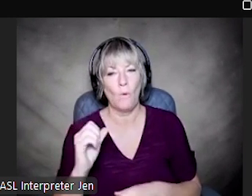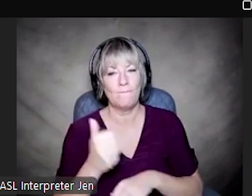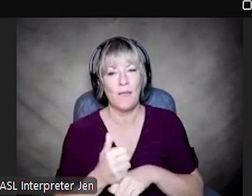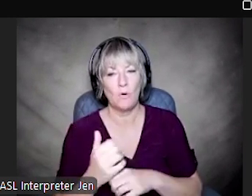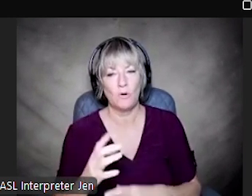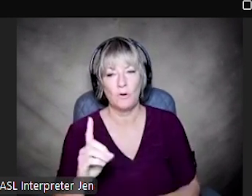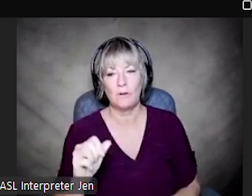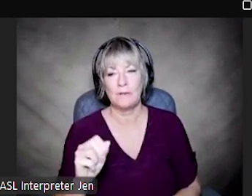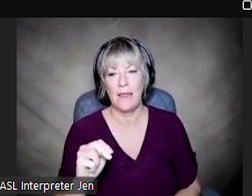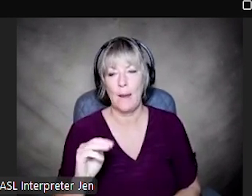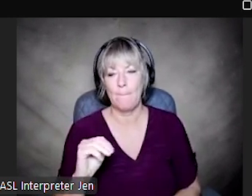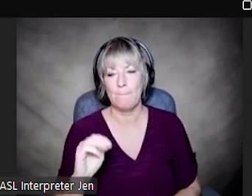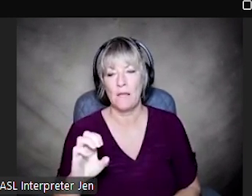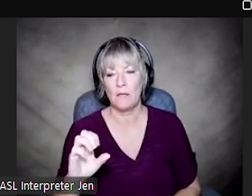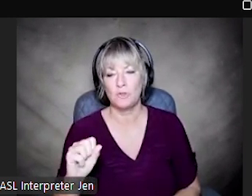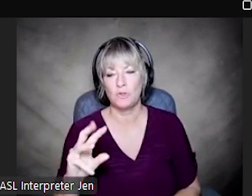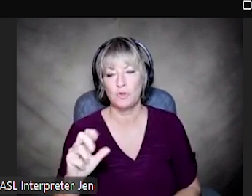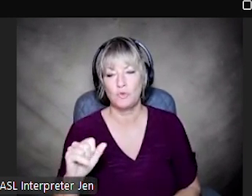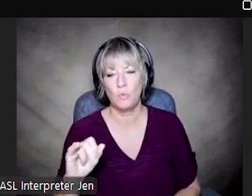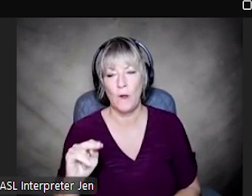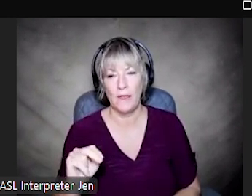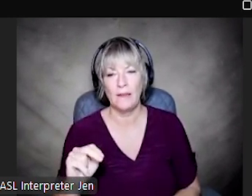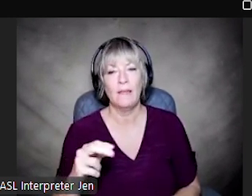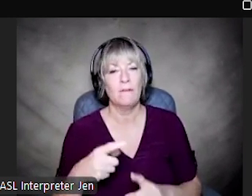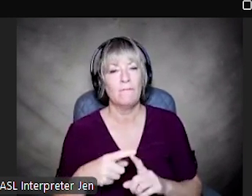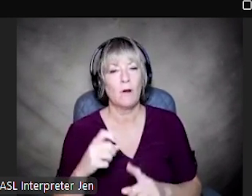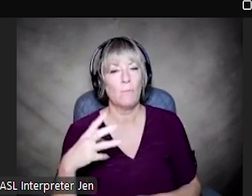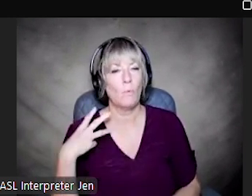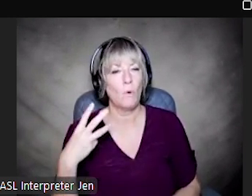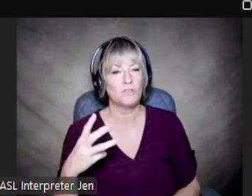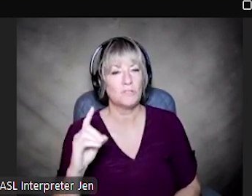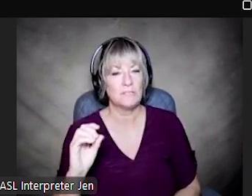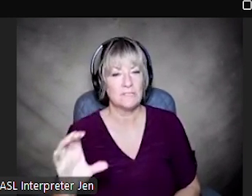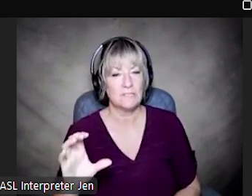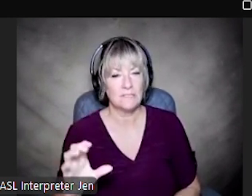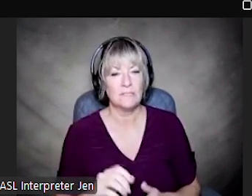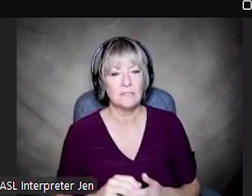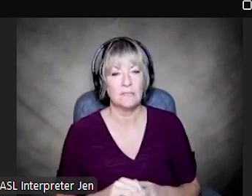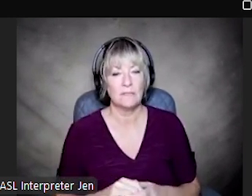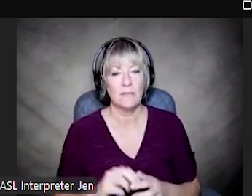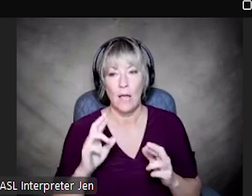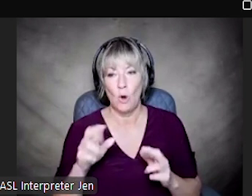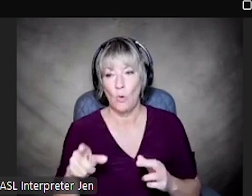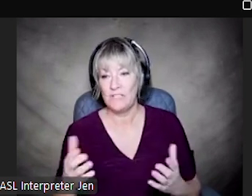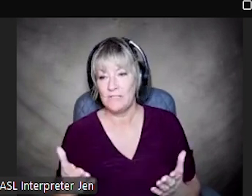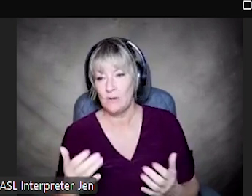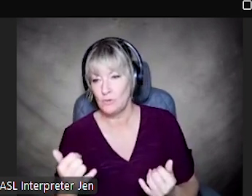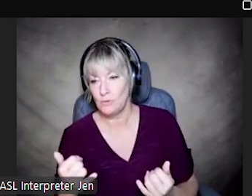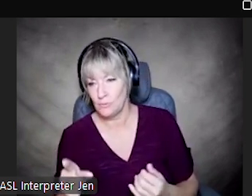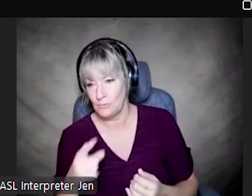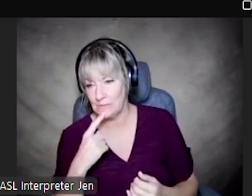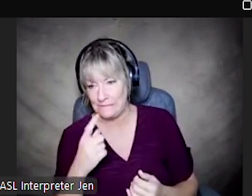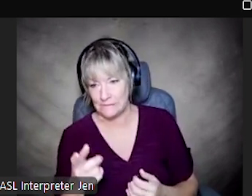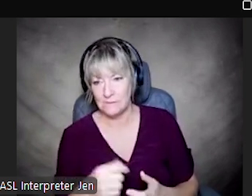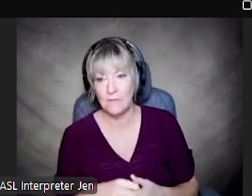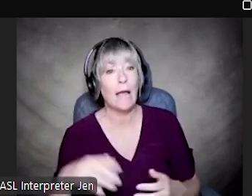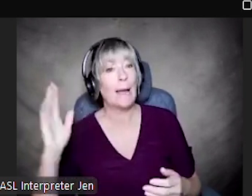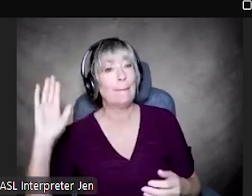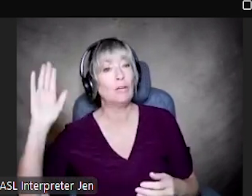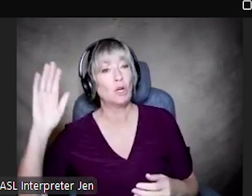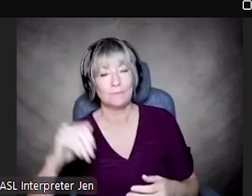Dan McSwain, out of Washington, D.C. I hope he's on as well. Just want to make sure. Hey, I'm